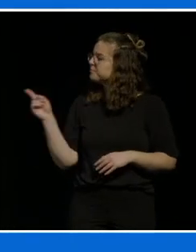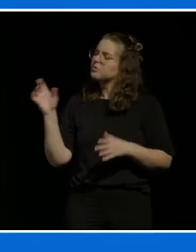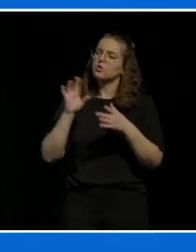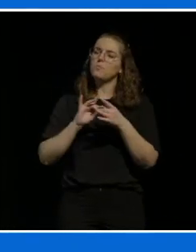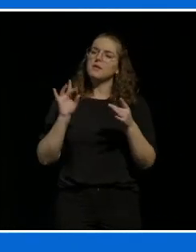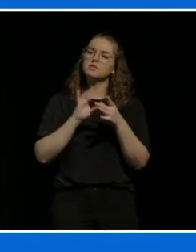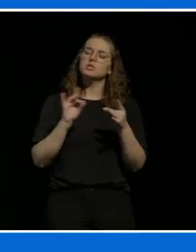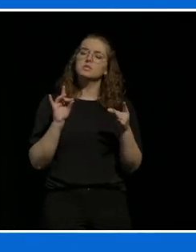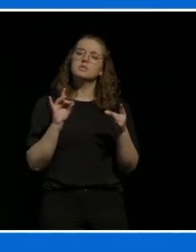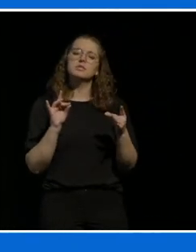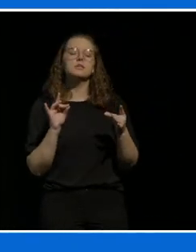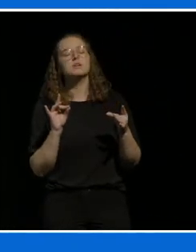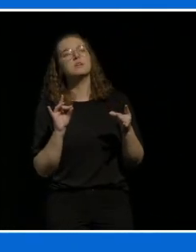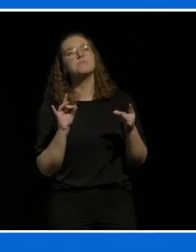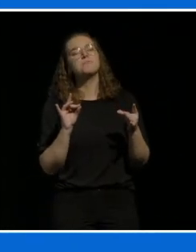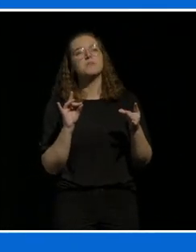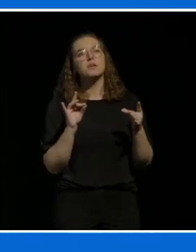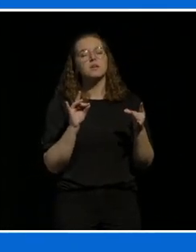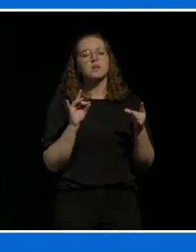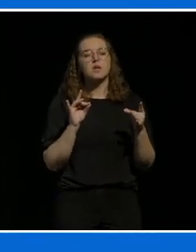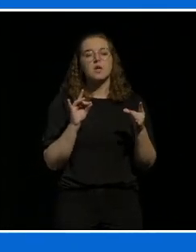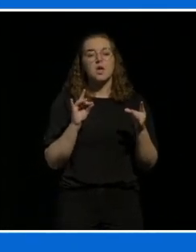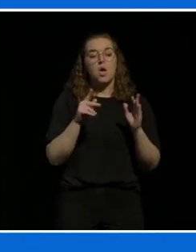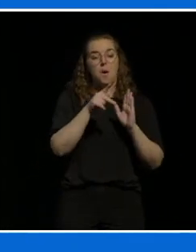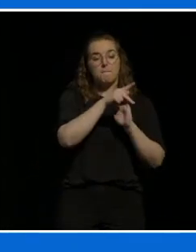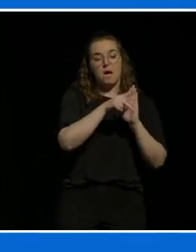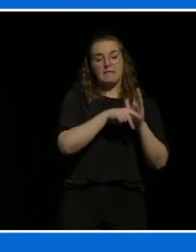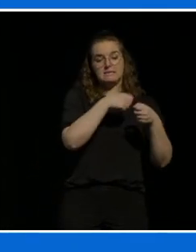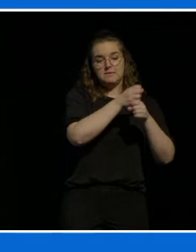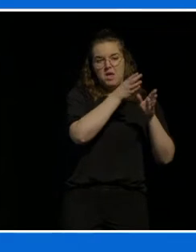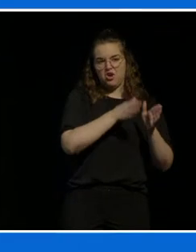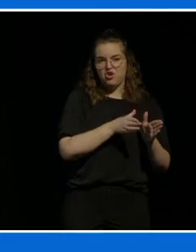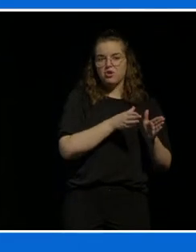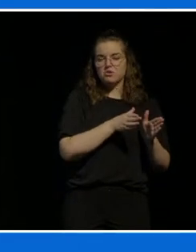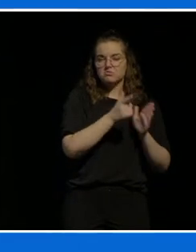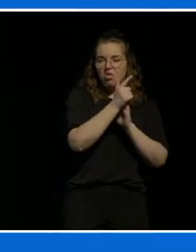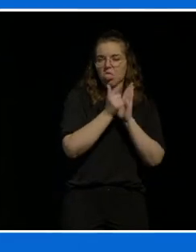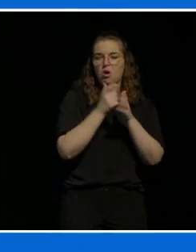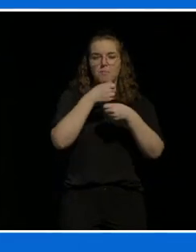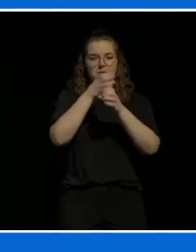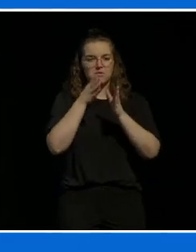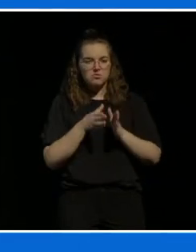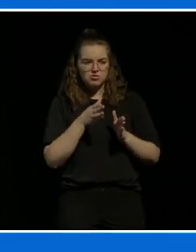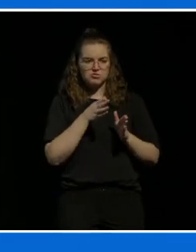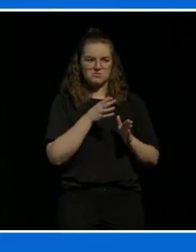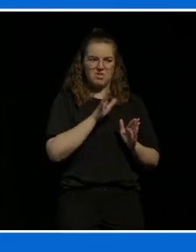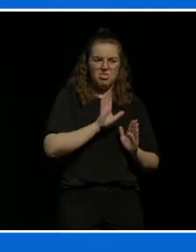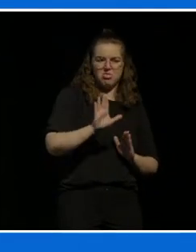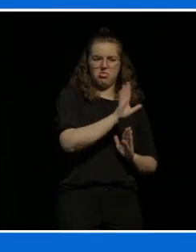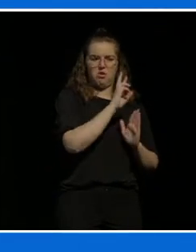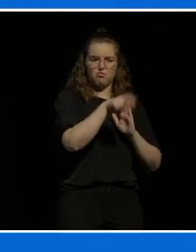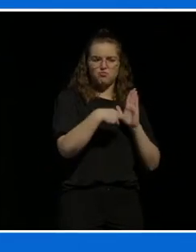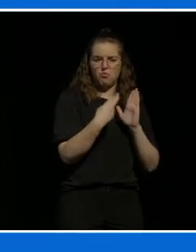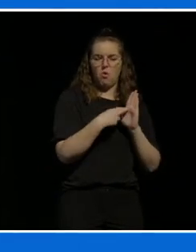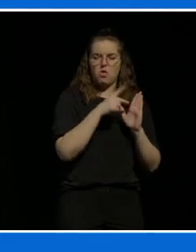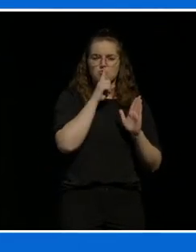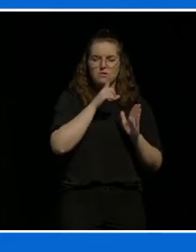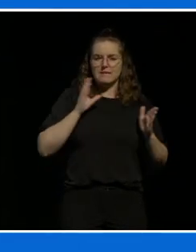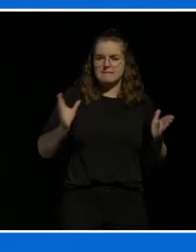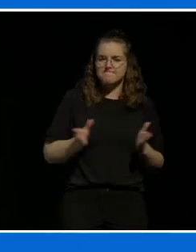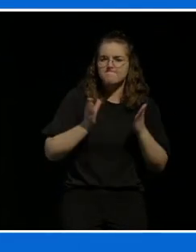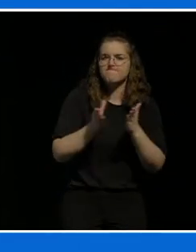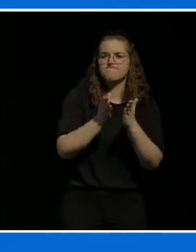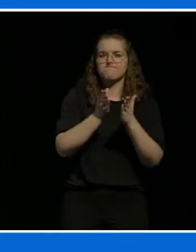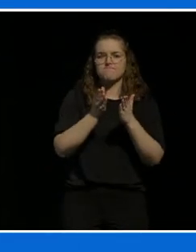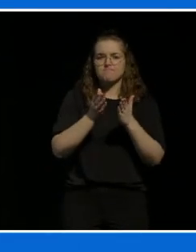mentioned the role that policymakers and lawmakers can play in really fostering an